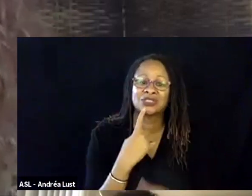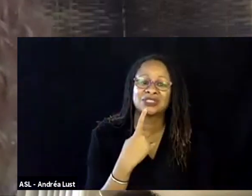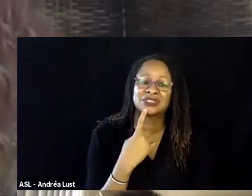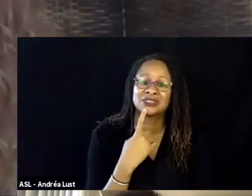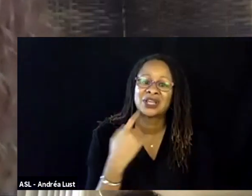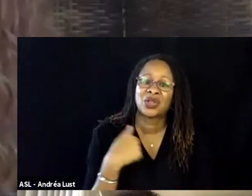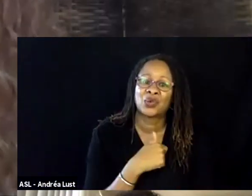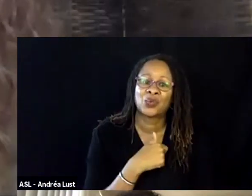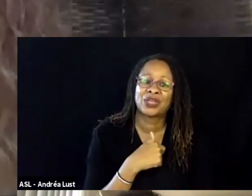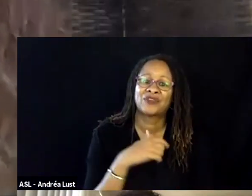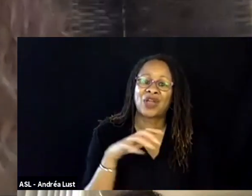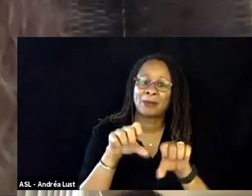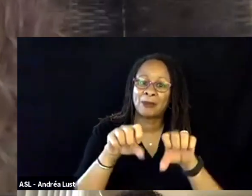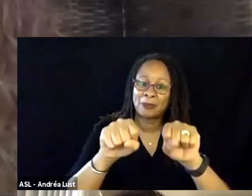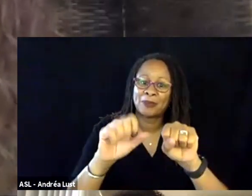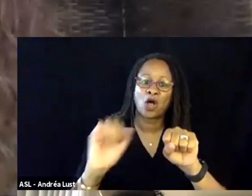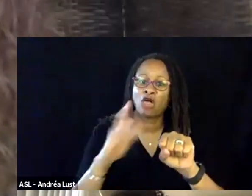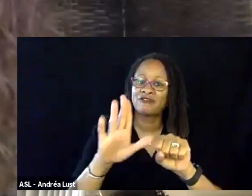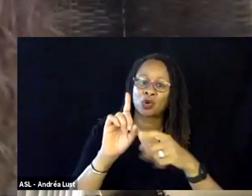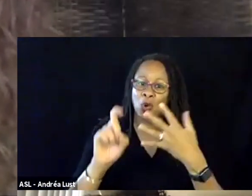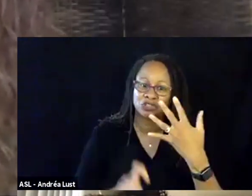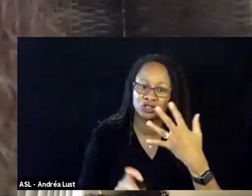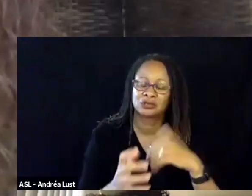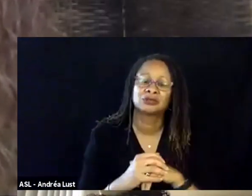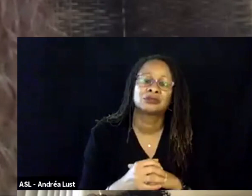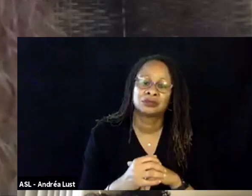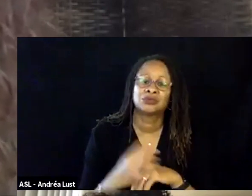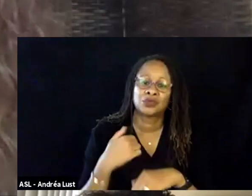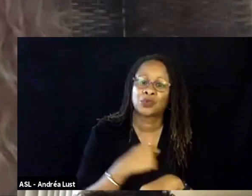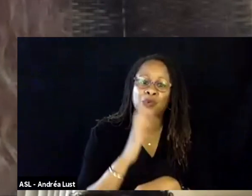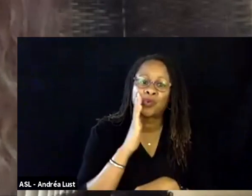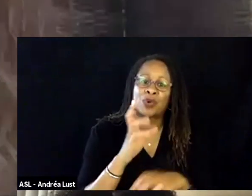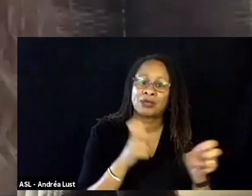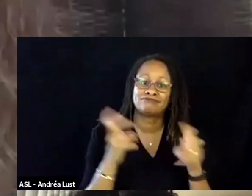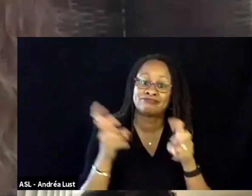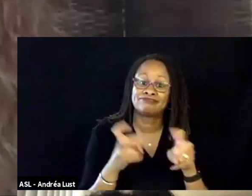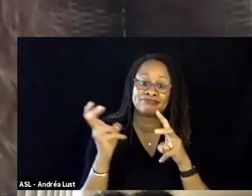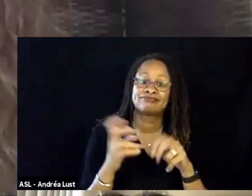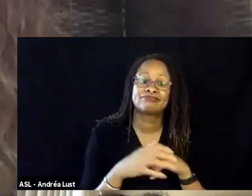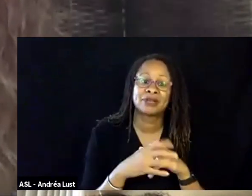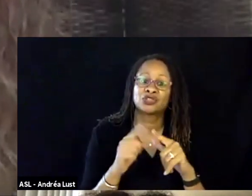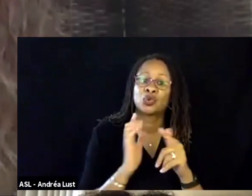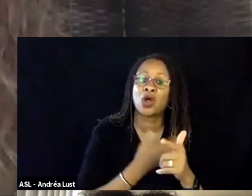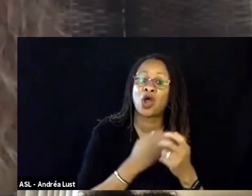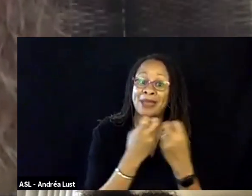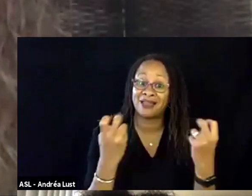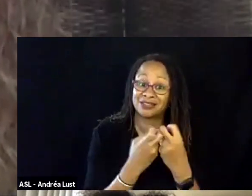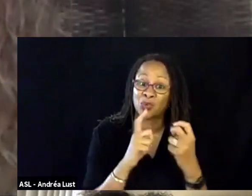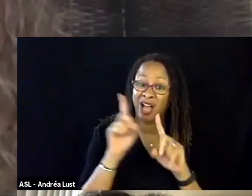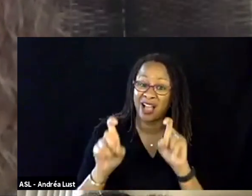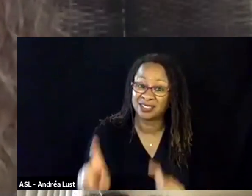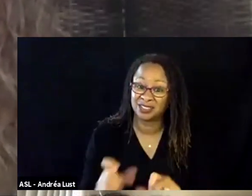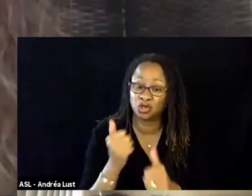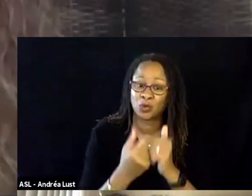we've captured all of your questions, and we will pose all these questions to our panelists. And